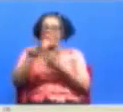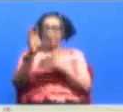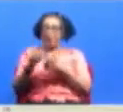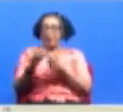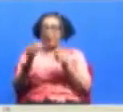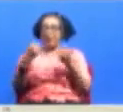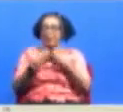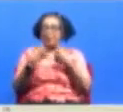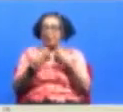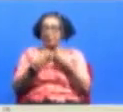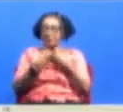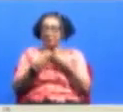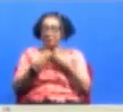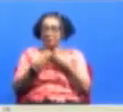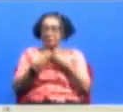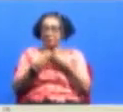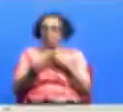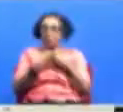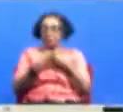Games.